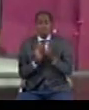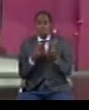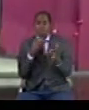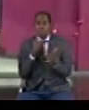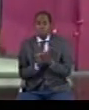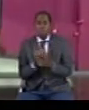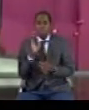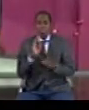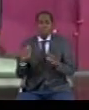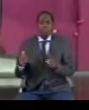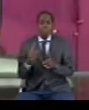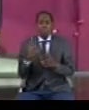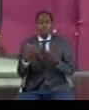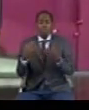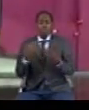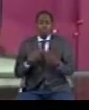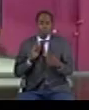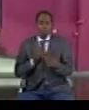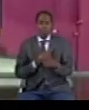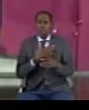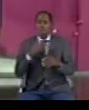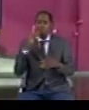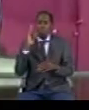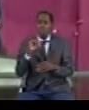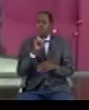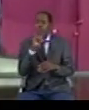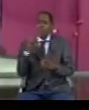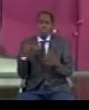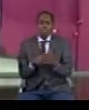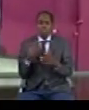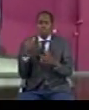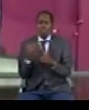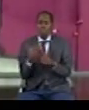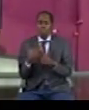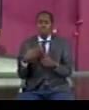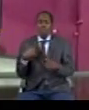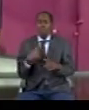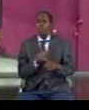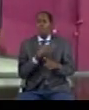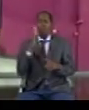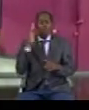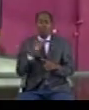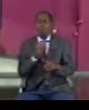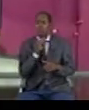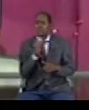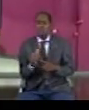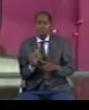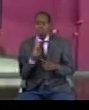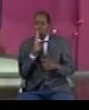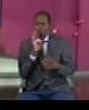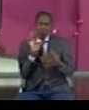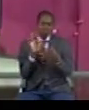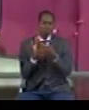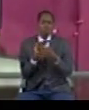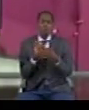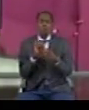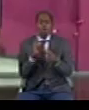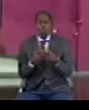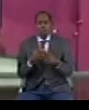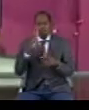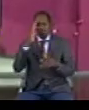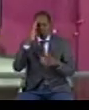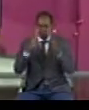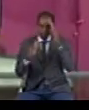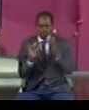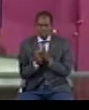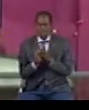any comes to us and bring not this word, that we should not in any way be an acquaintance. We shouldn't even say bye-bye to him. But